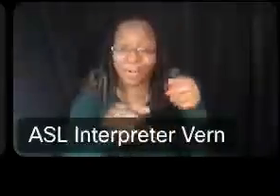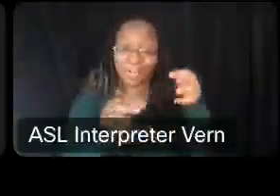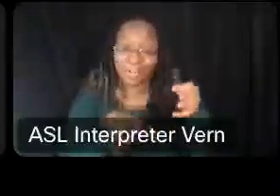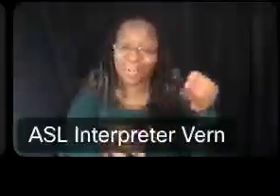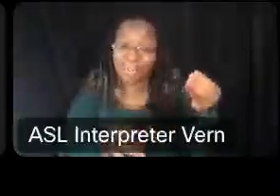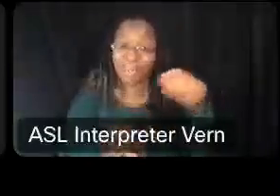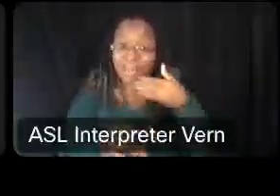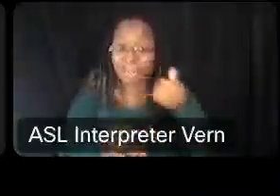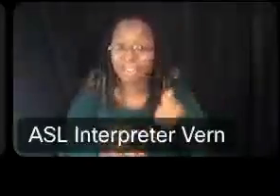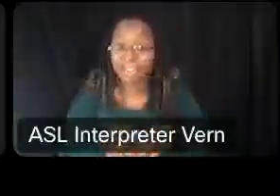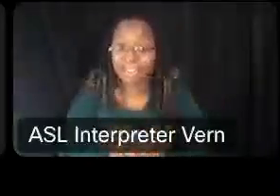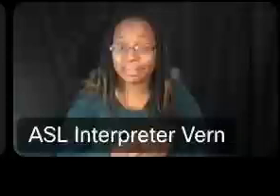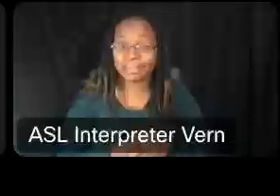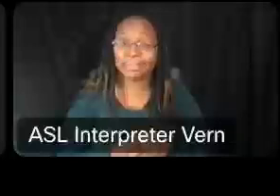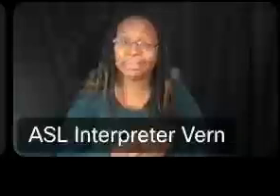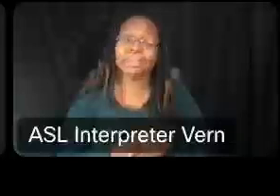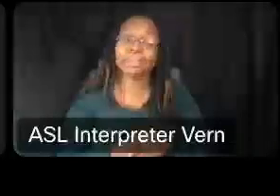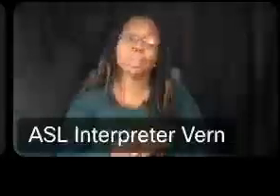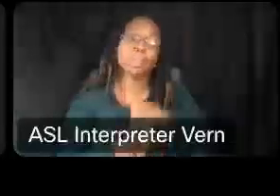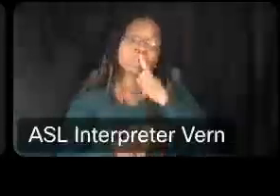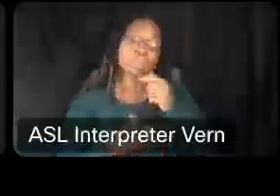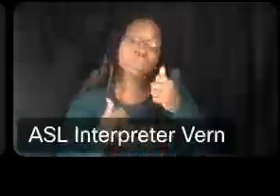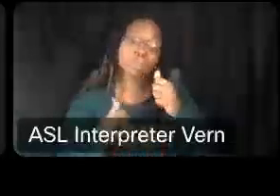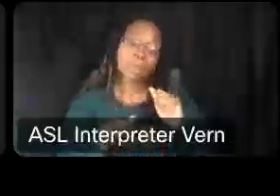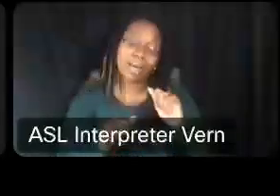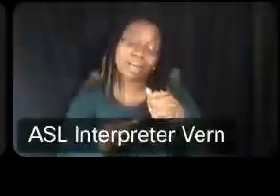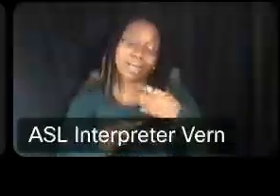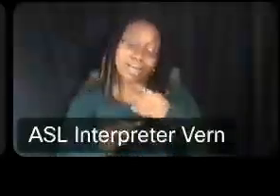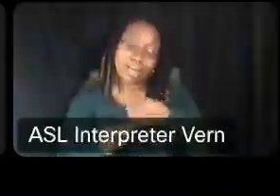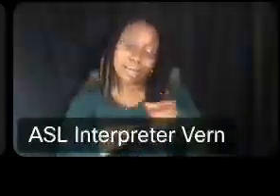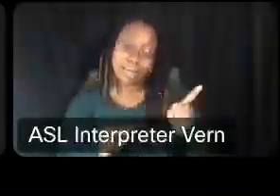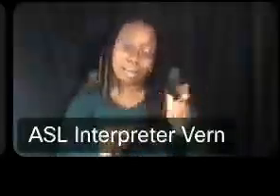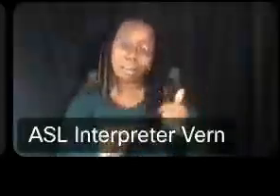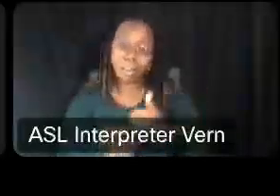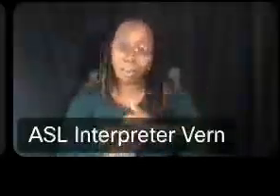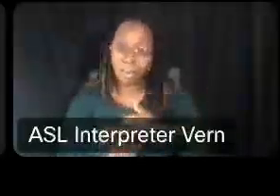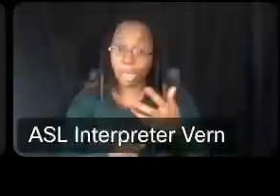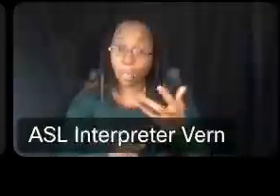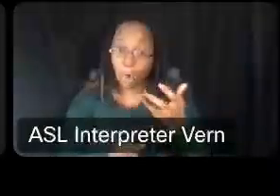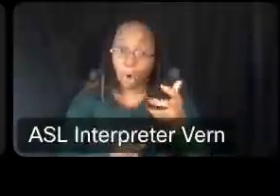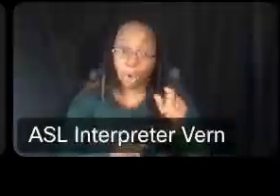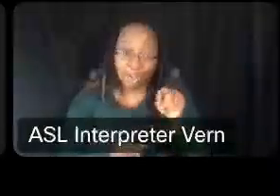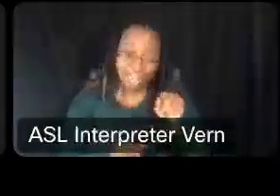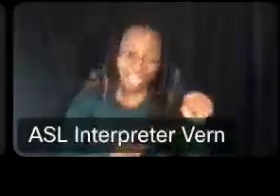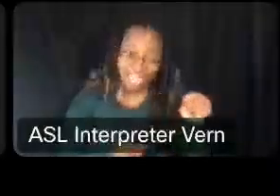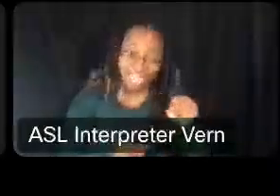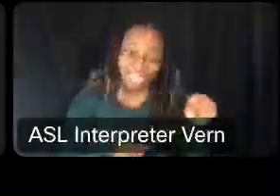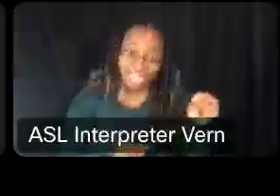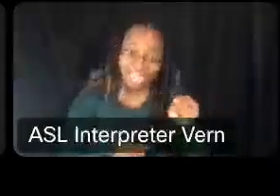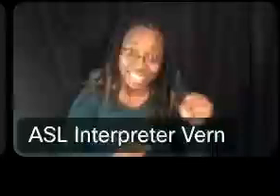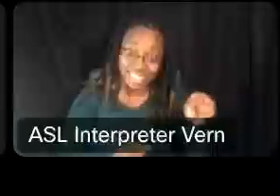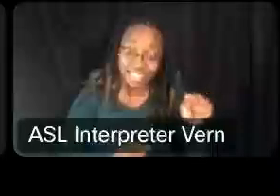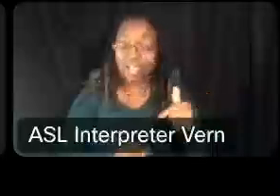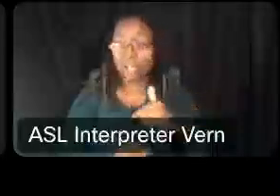best. So, really being able to say, what we would like is this, and we're thinking about